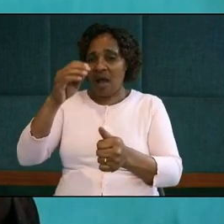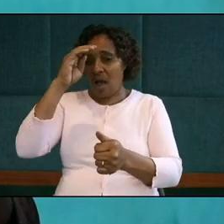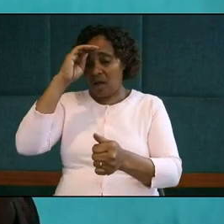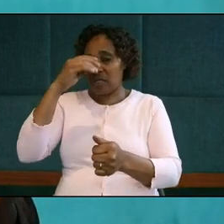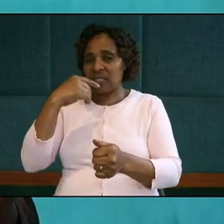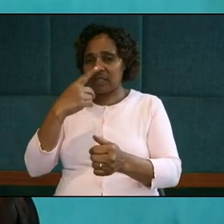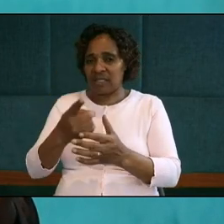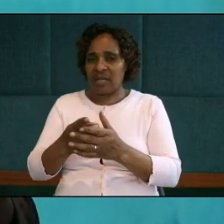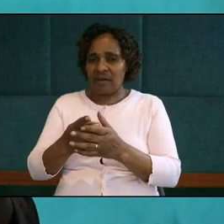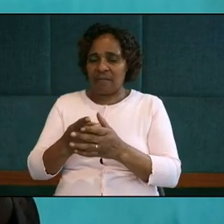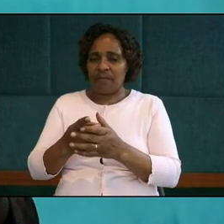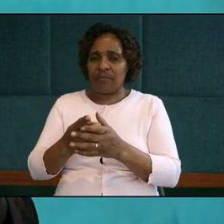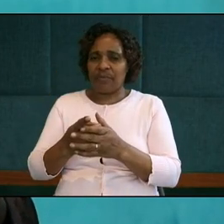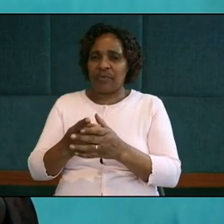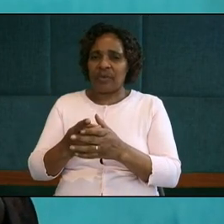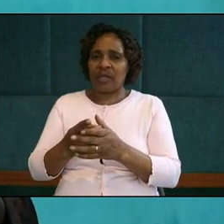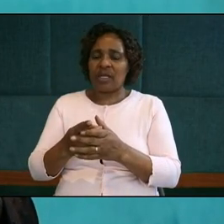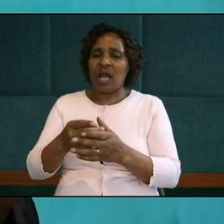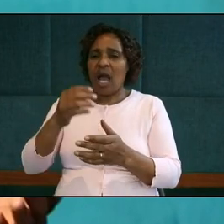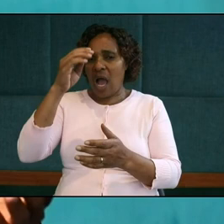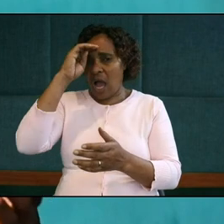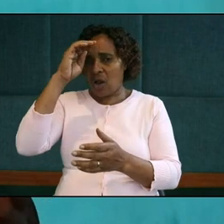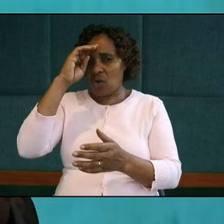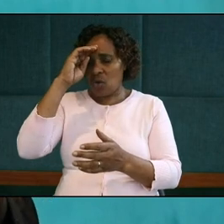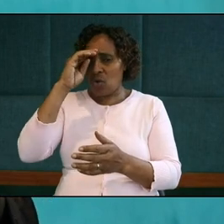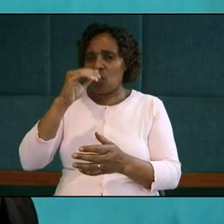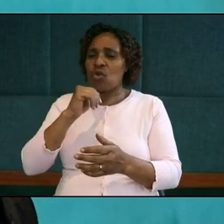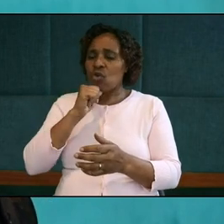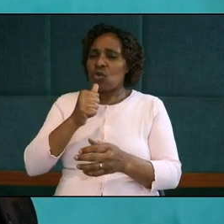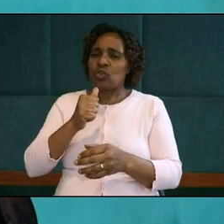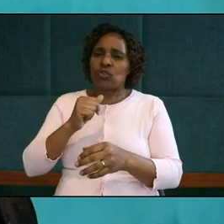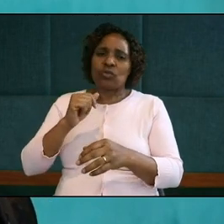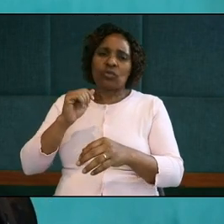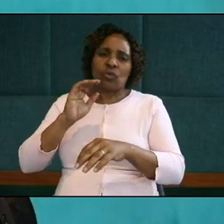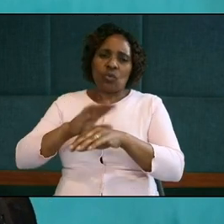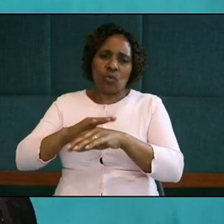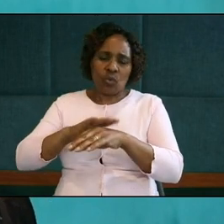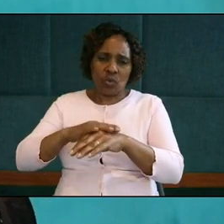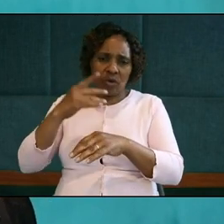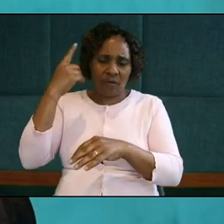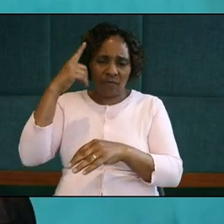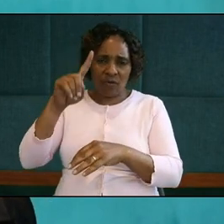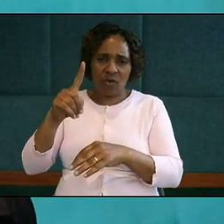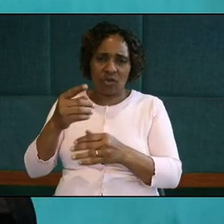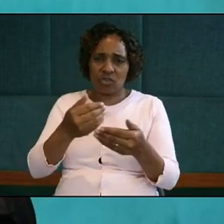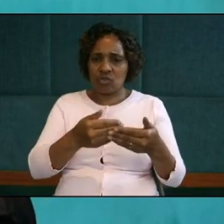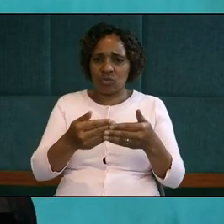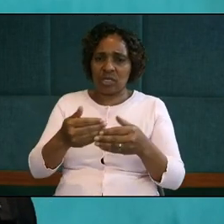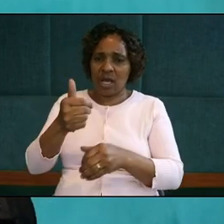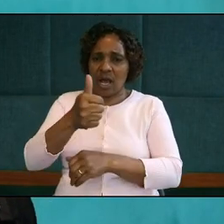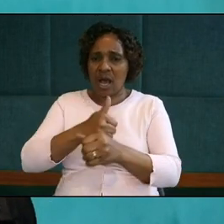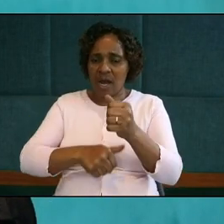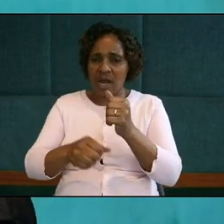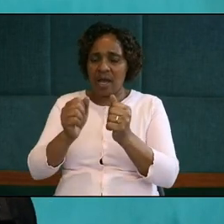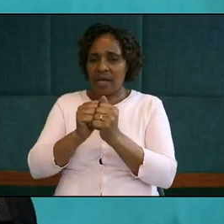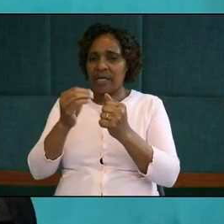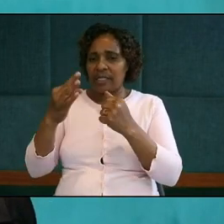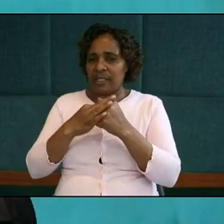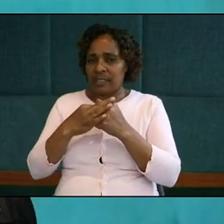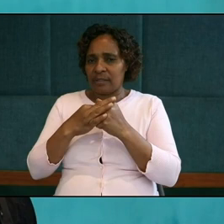say that alcohol not suitable for the children under the age of